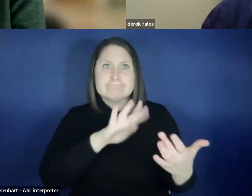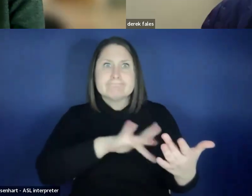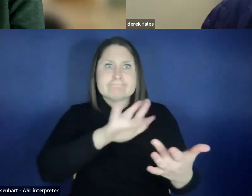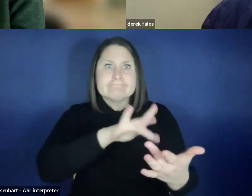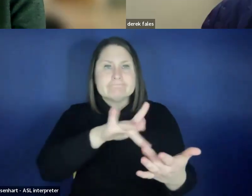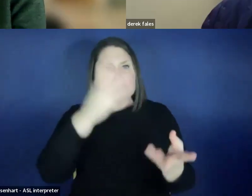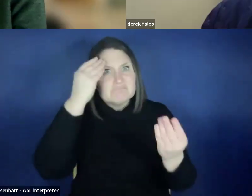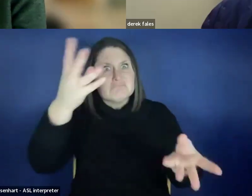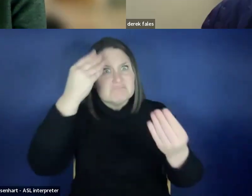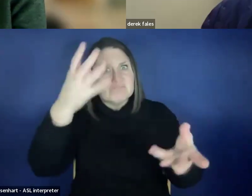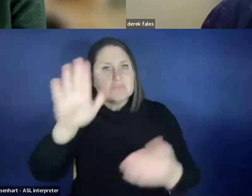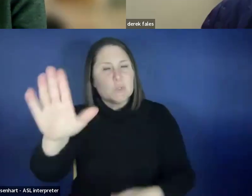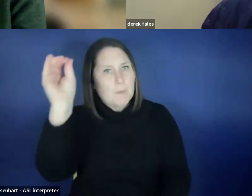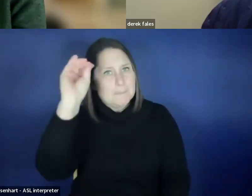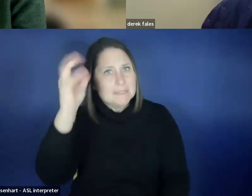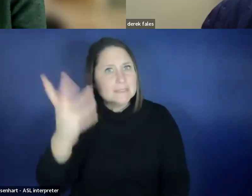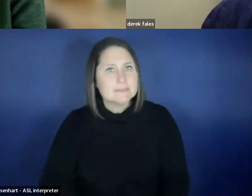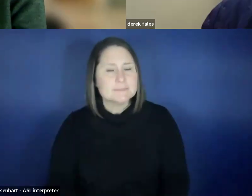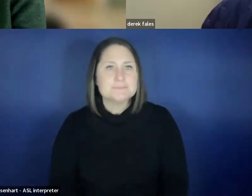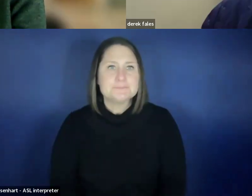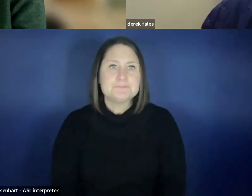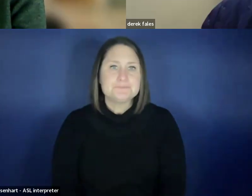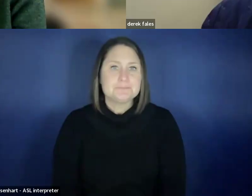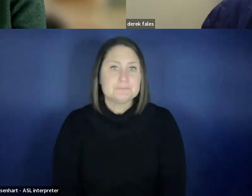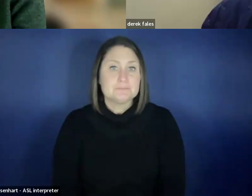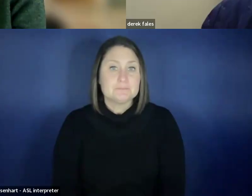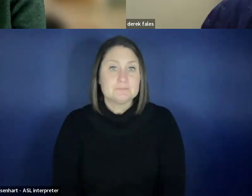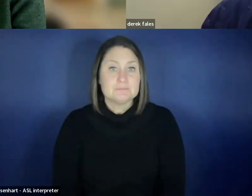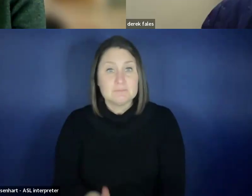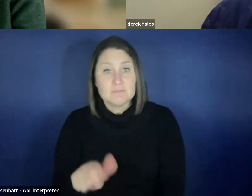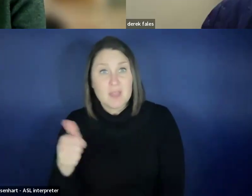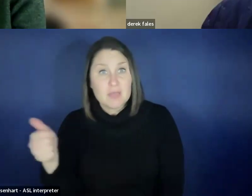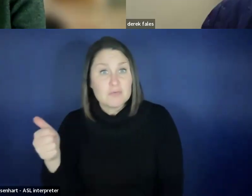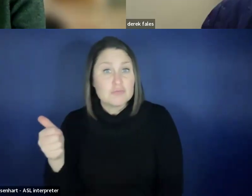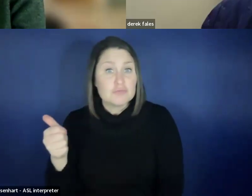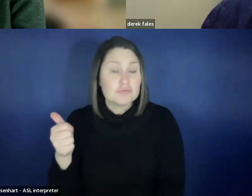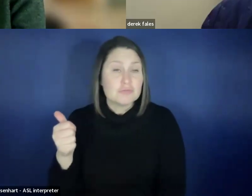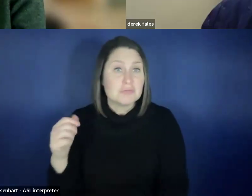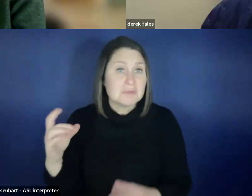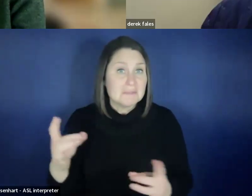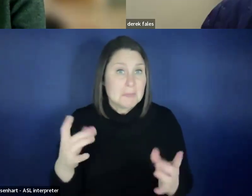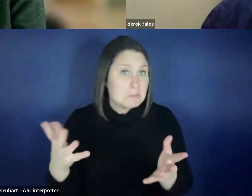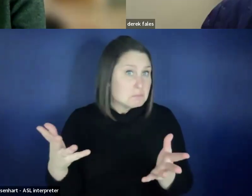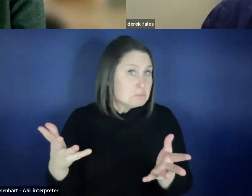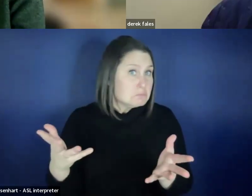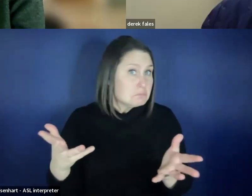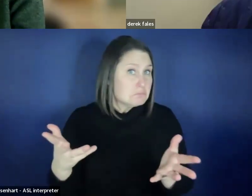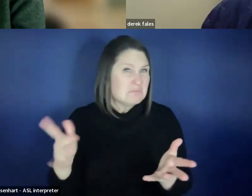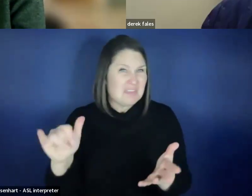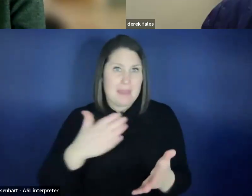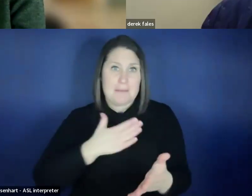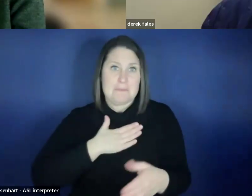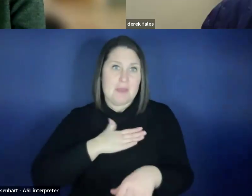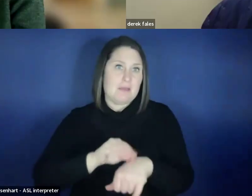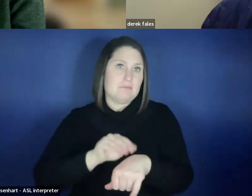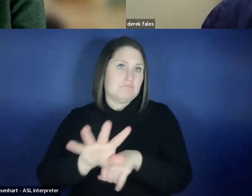voice your opinion about that. And I don't know if anybody else has other thoughts about that, but that's kind of the guidance that